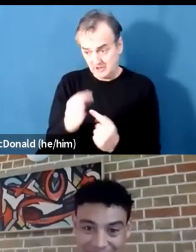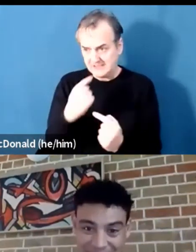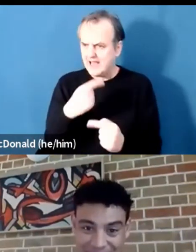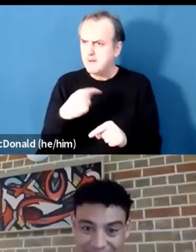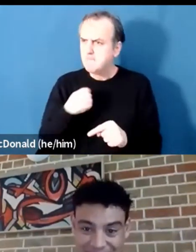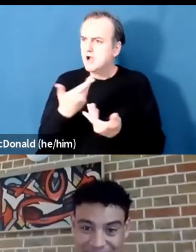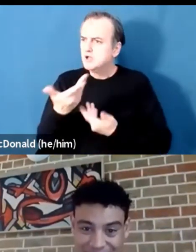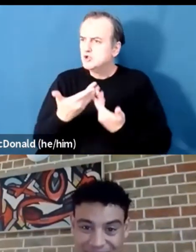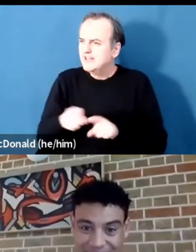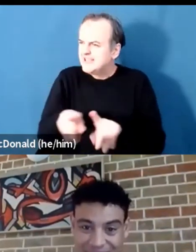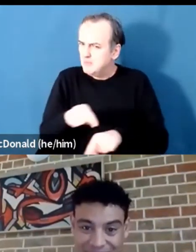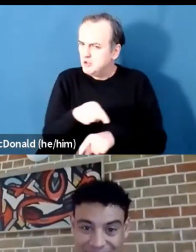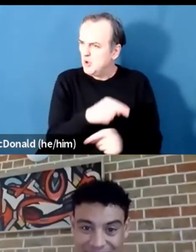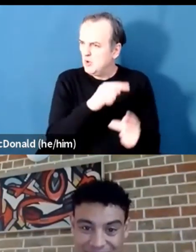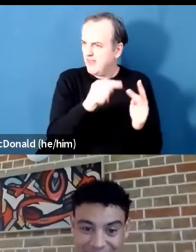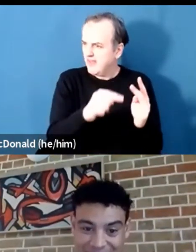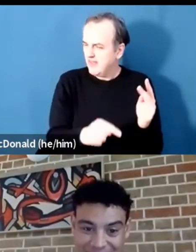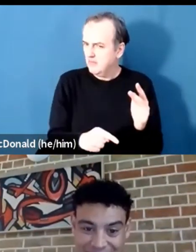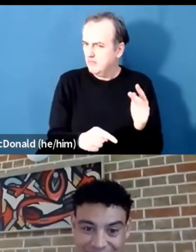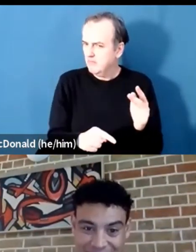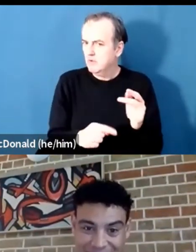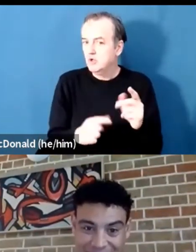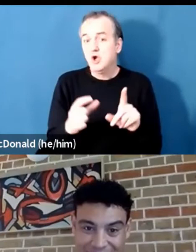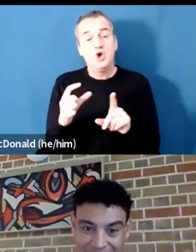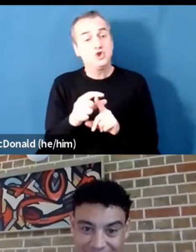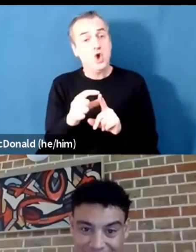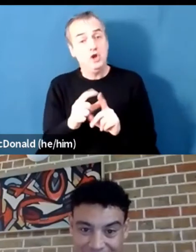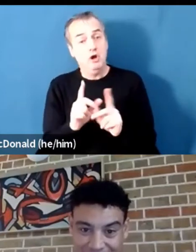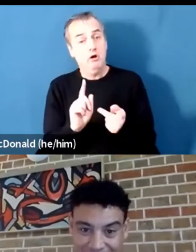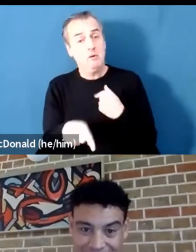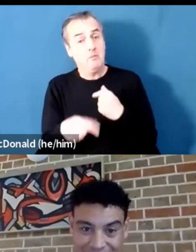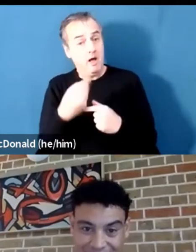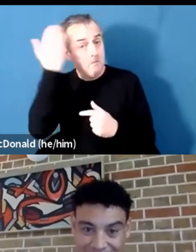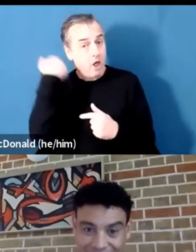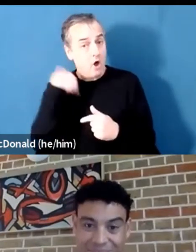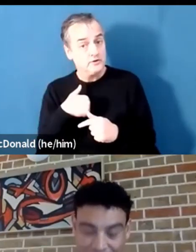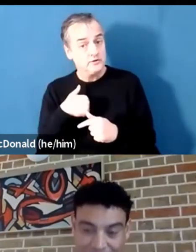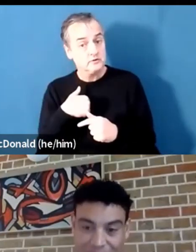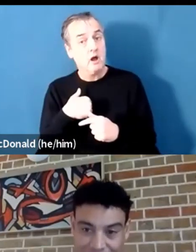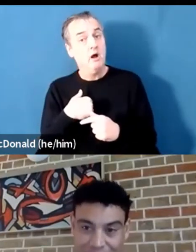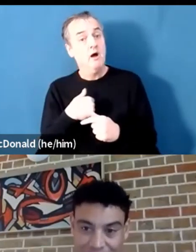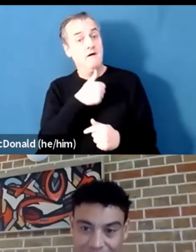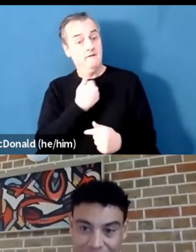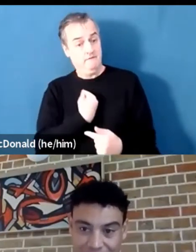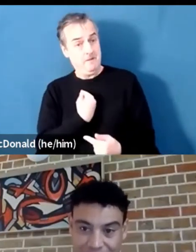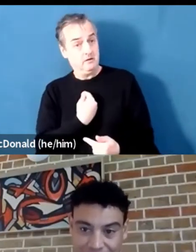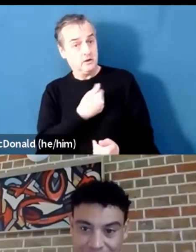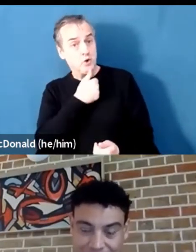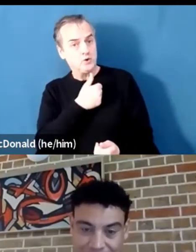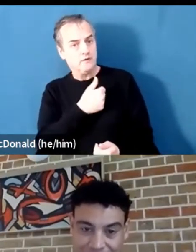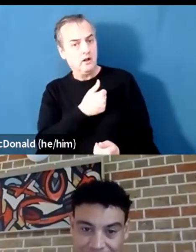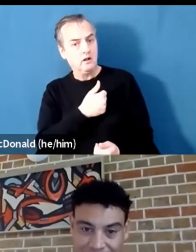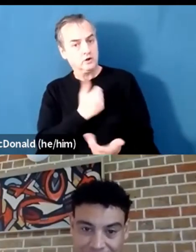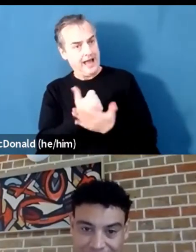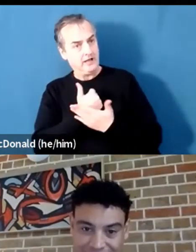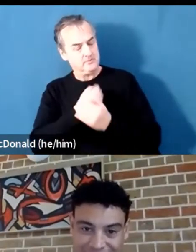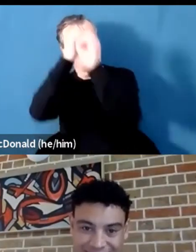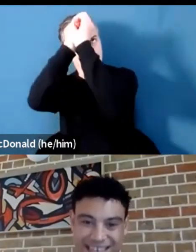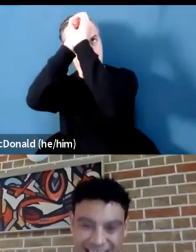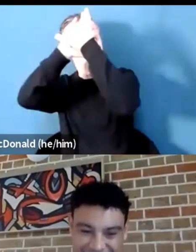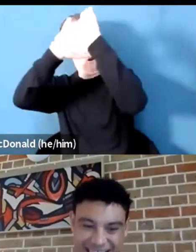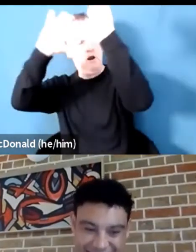to start on that one. I personally find it helpful. I mean, I would definitely like to